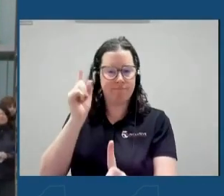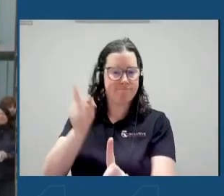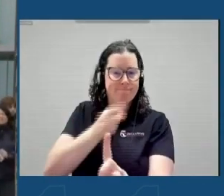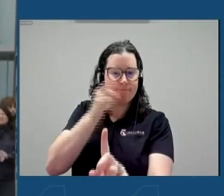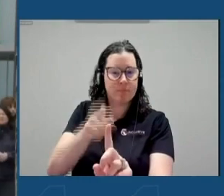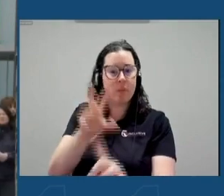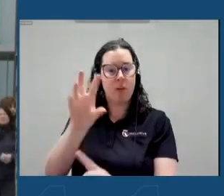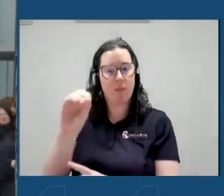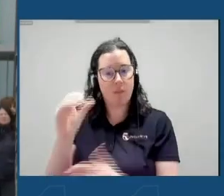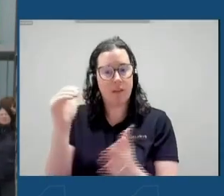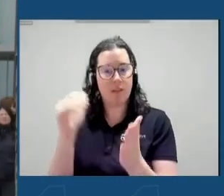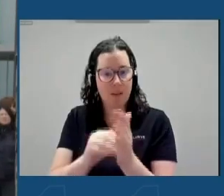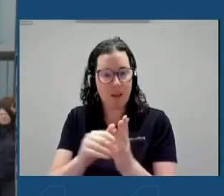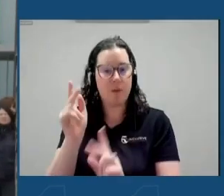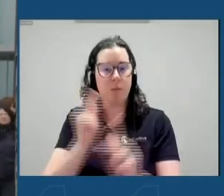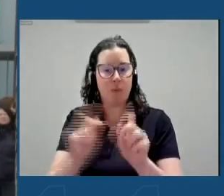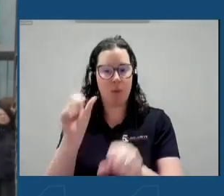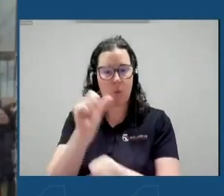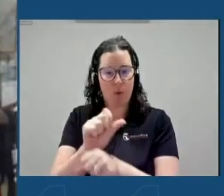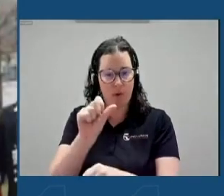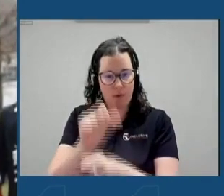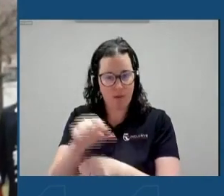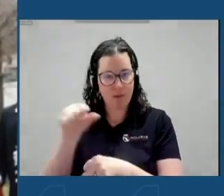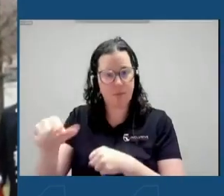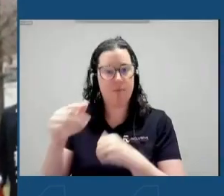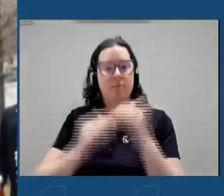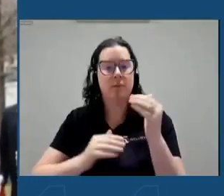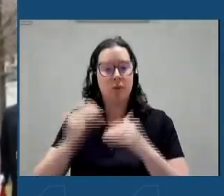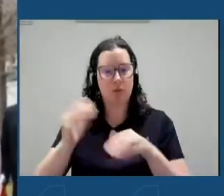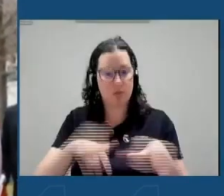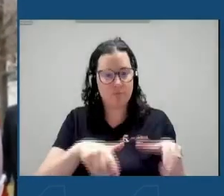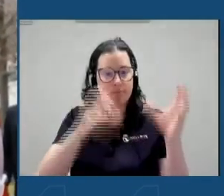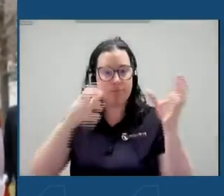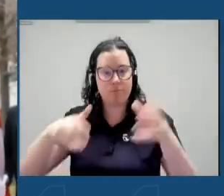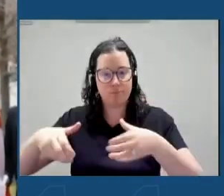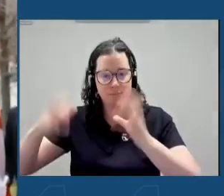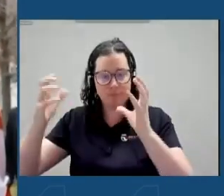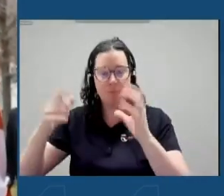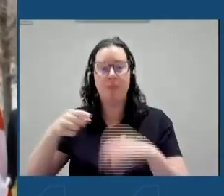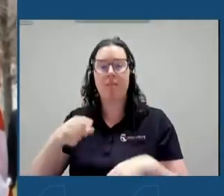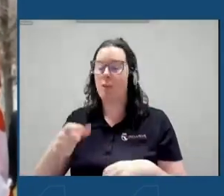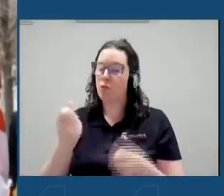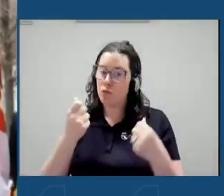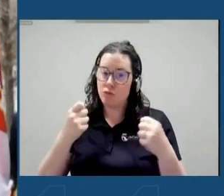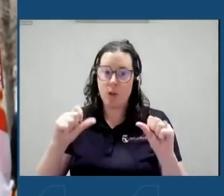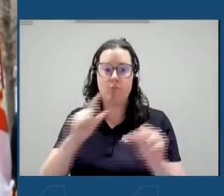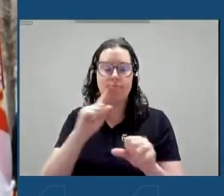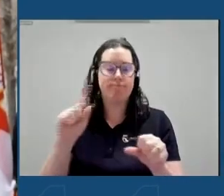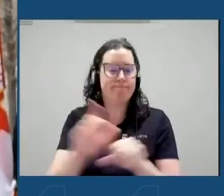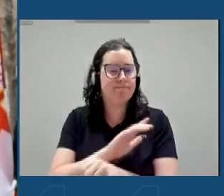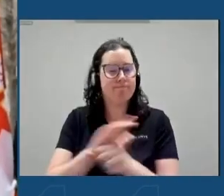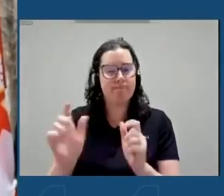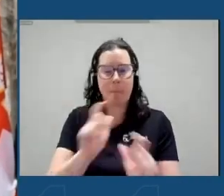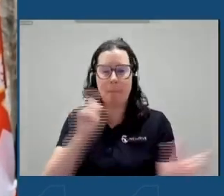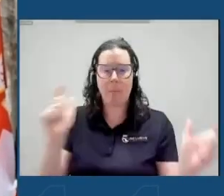50,000 people working in this complex, they sought to do massive, massive harm.